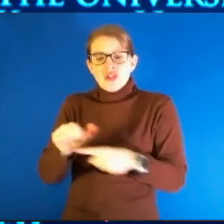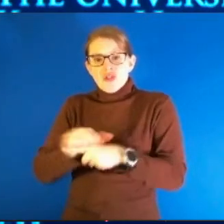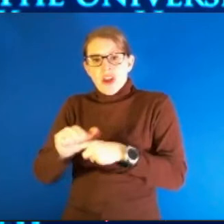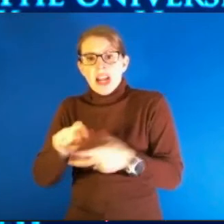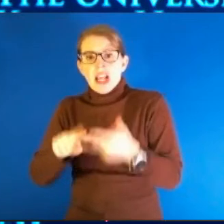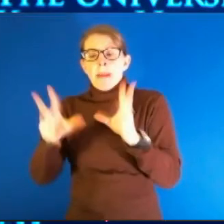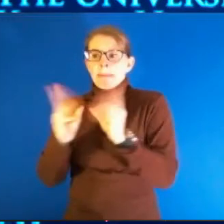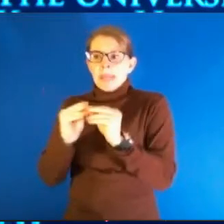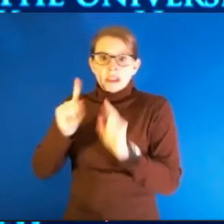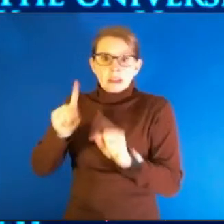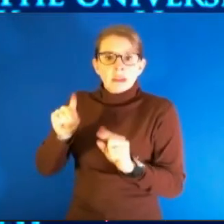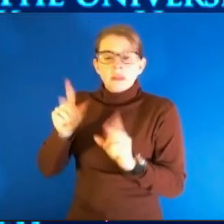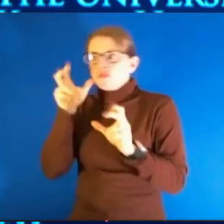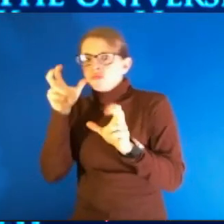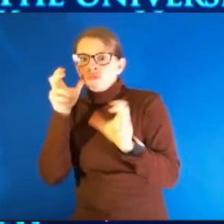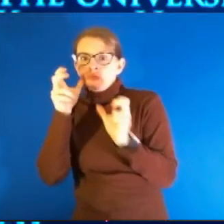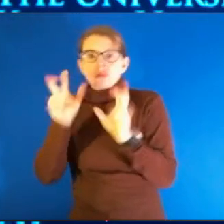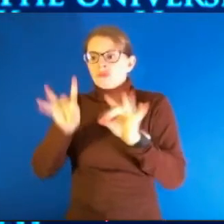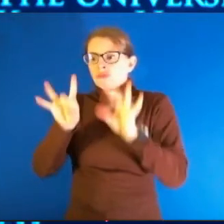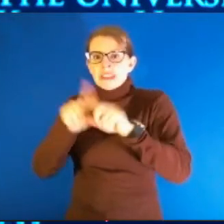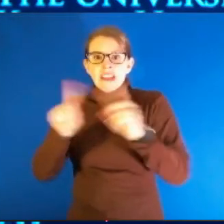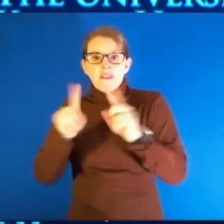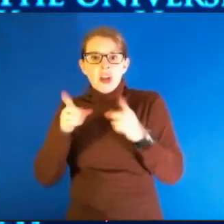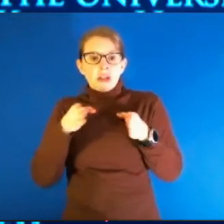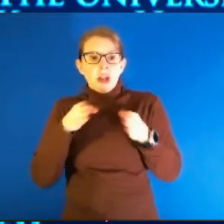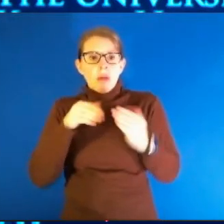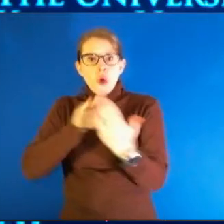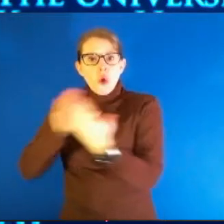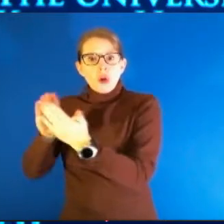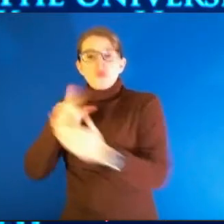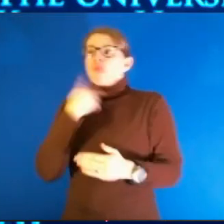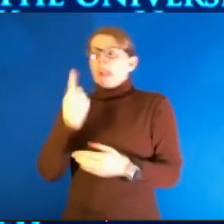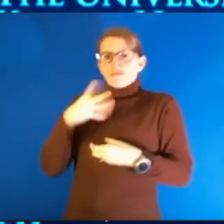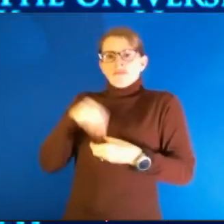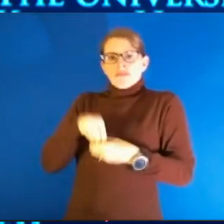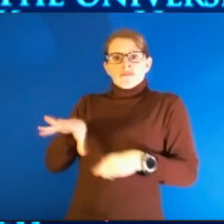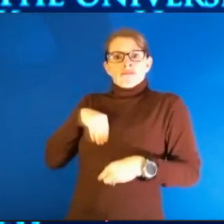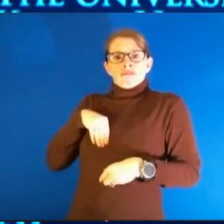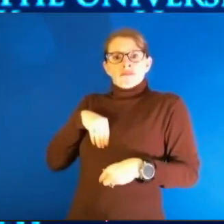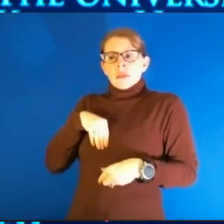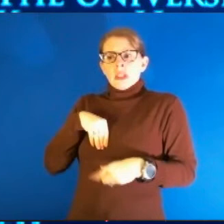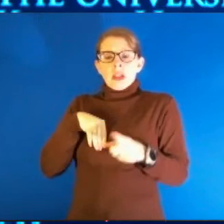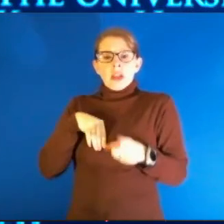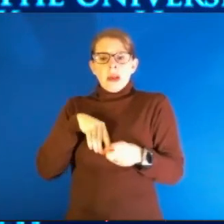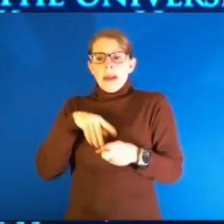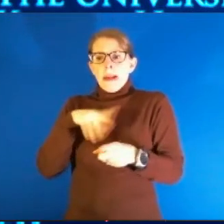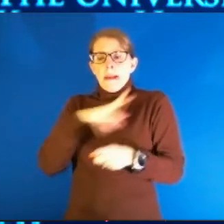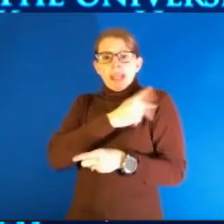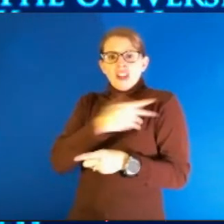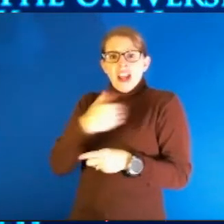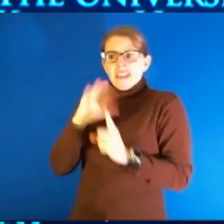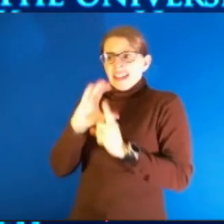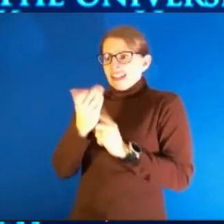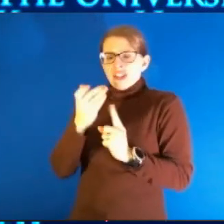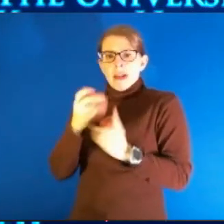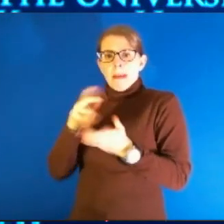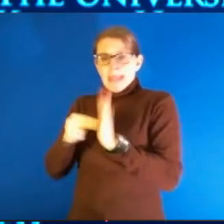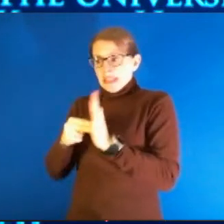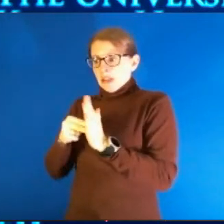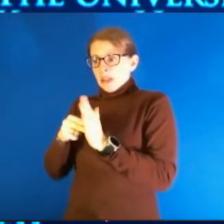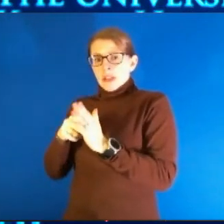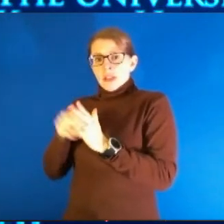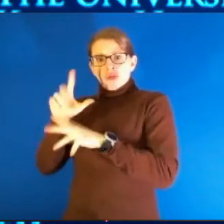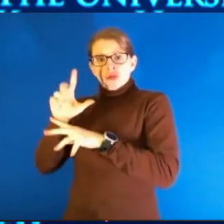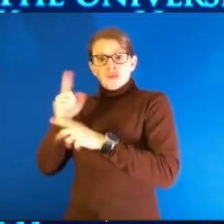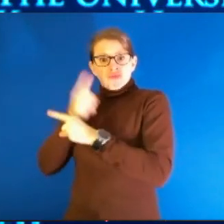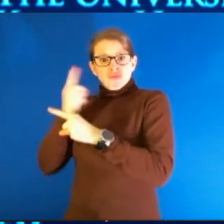doing things. And so there are some acceptable risks that go along with treating patients who have conditions that aren't responsive to traditional therapies. And so I